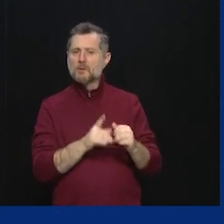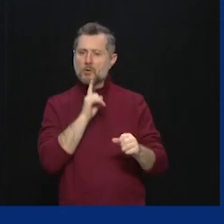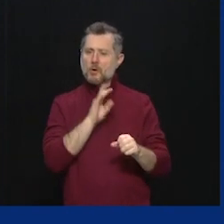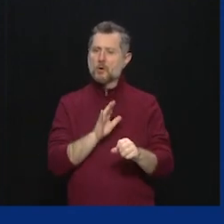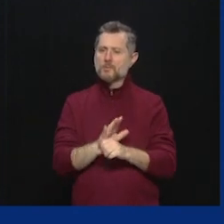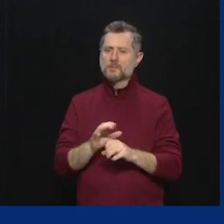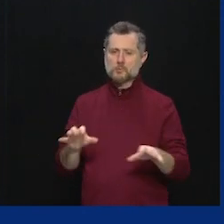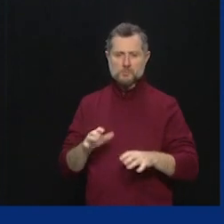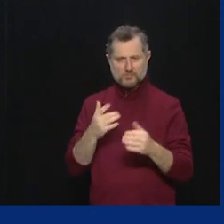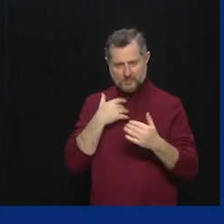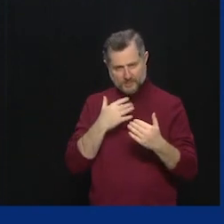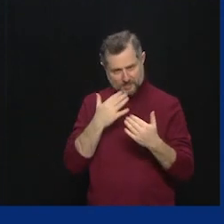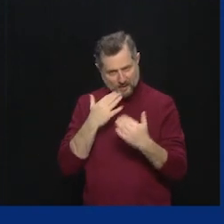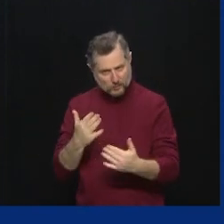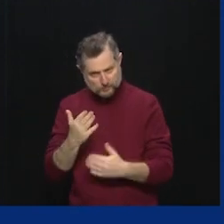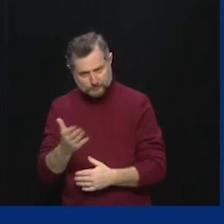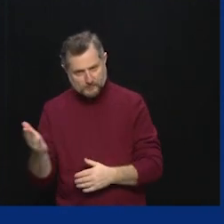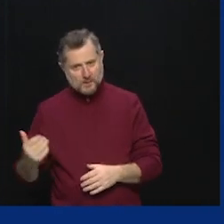We're very grateful.